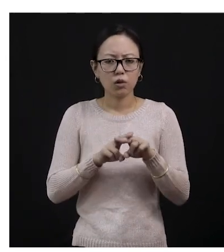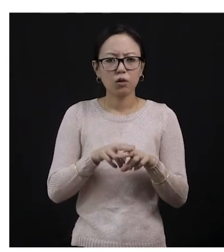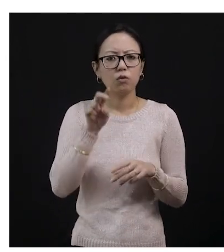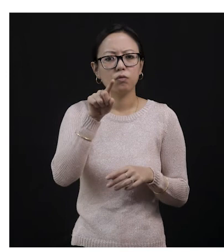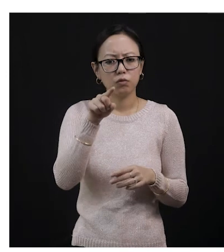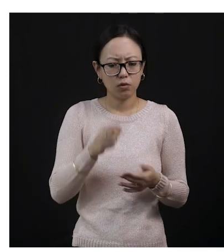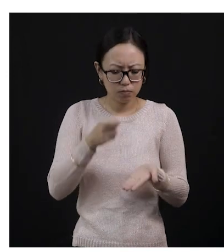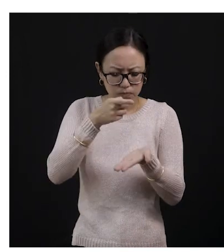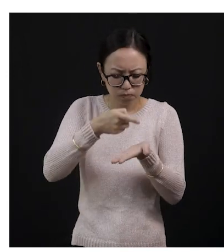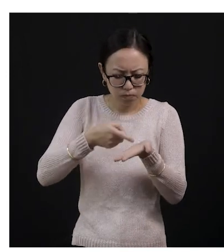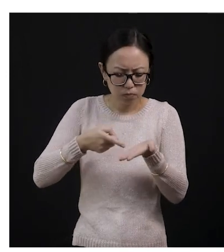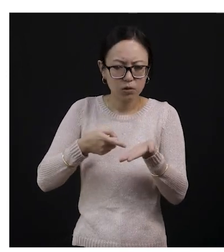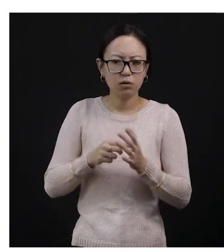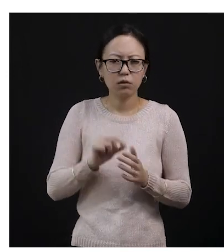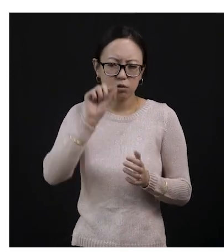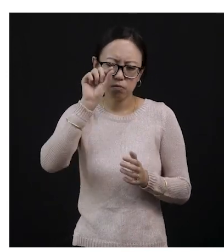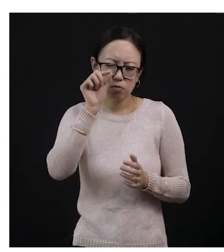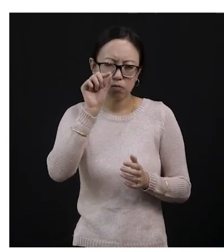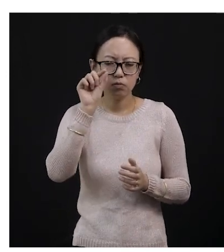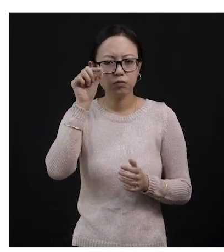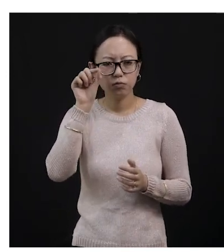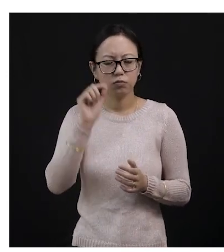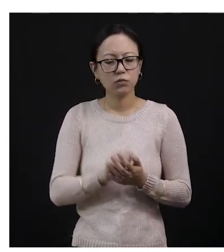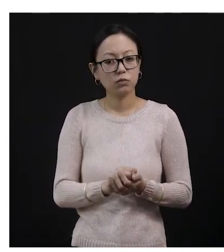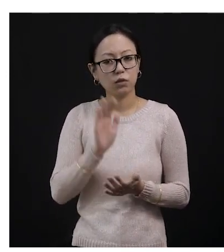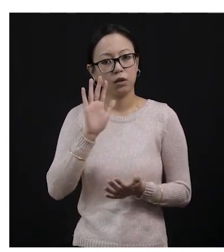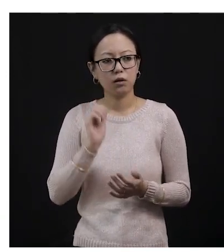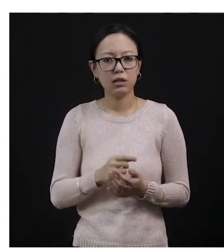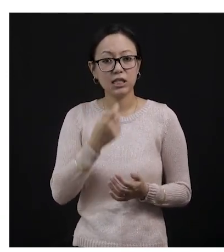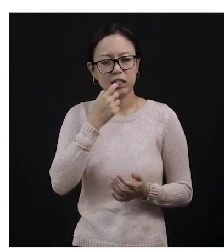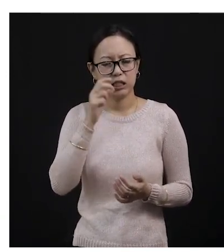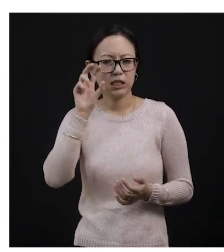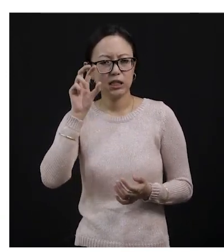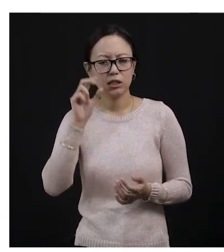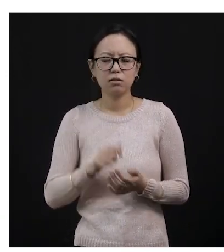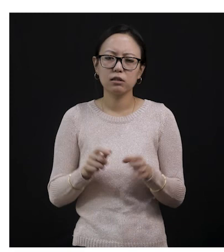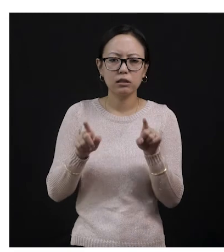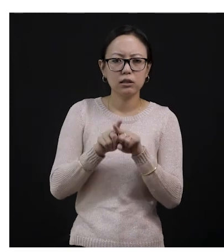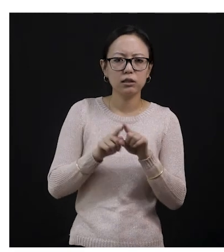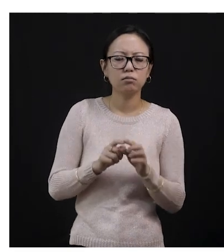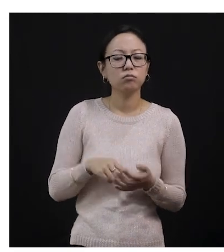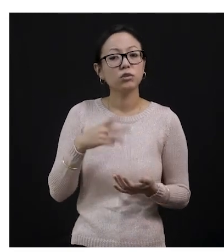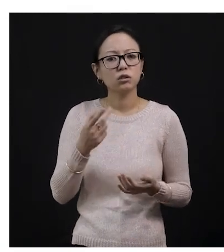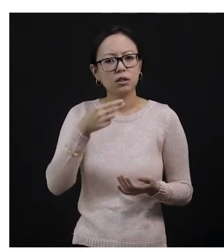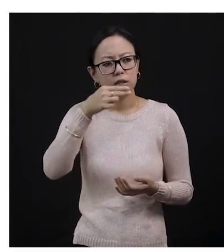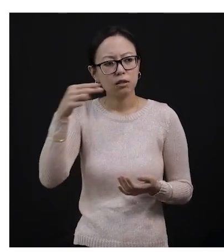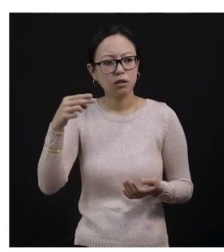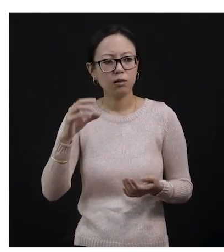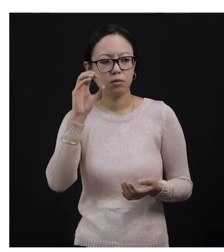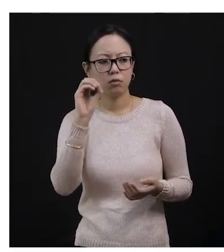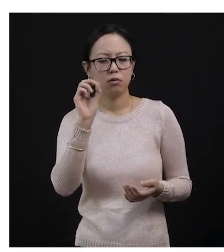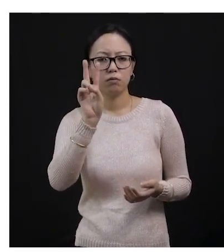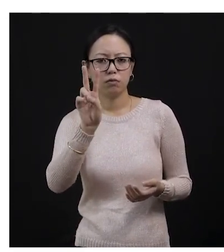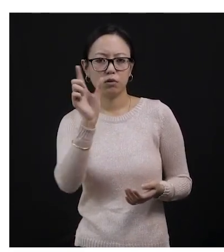egg-like structure like andas. Small structures. They're known as ovules. Okay, and with the help of